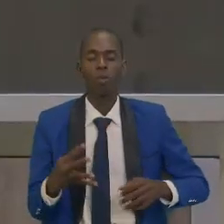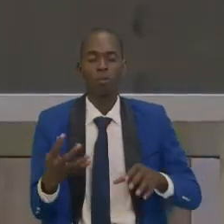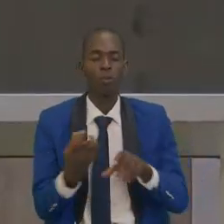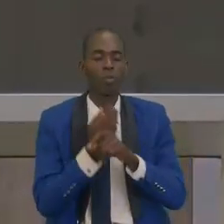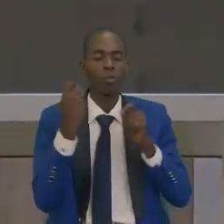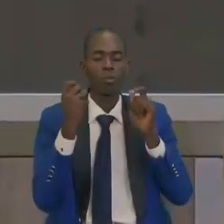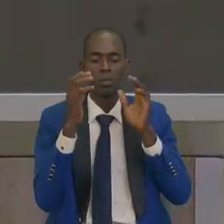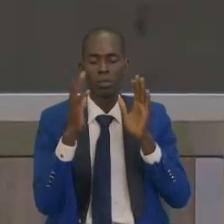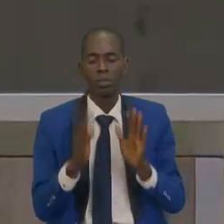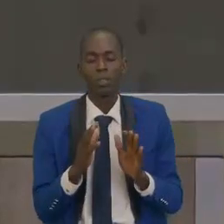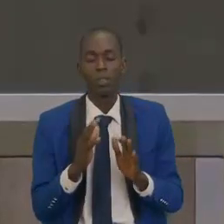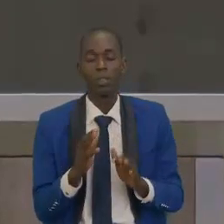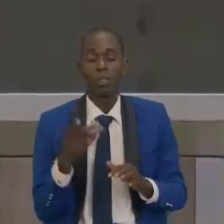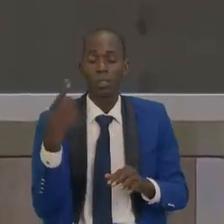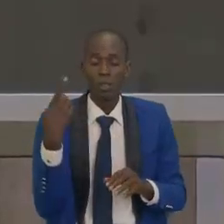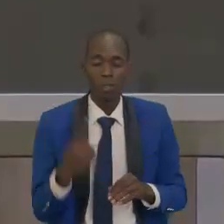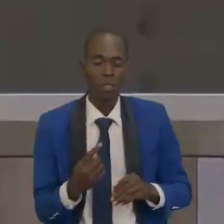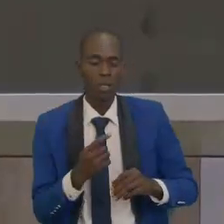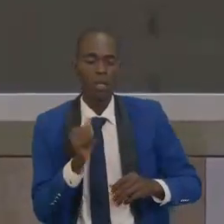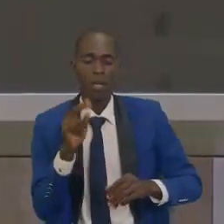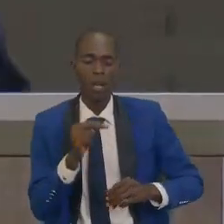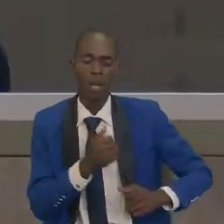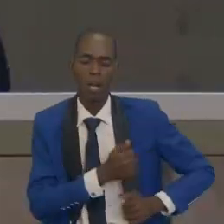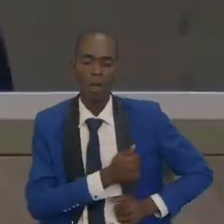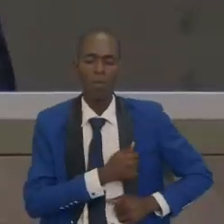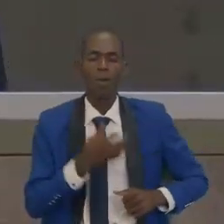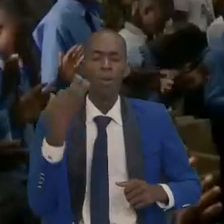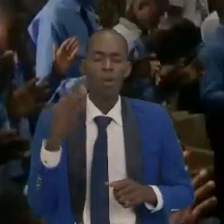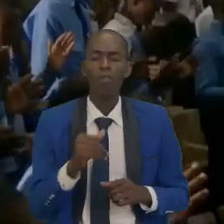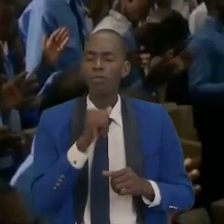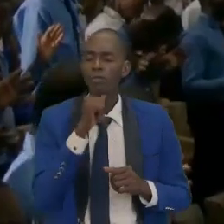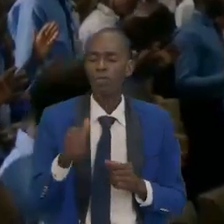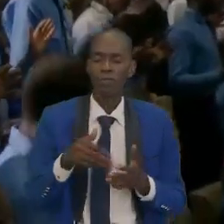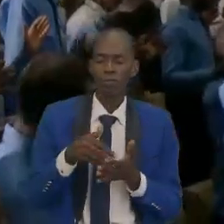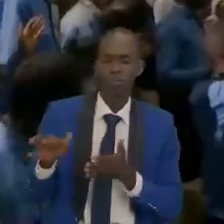an army of irresistible soldiers for Christ